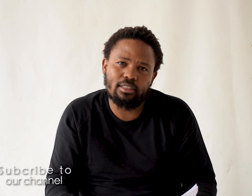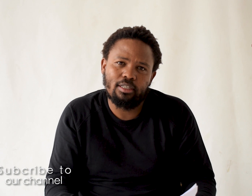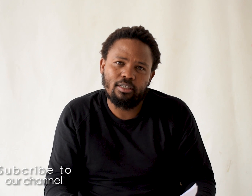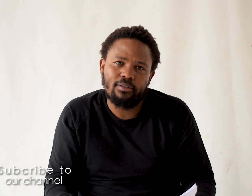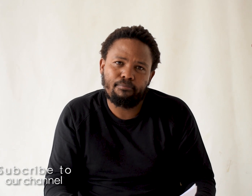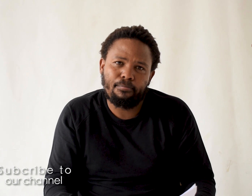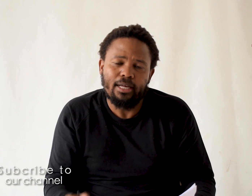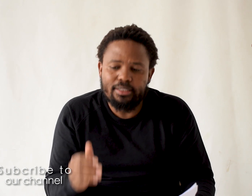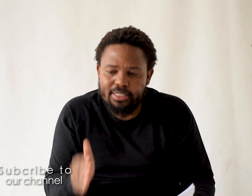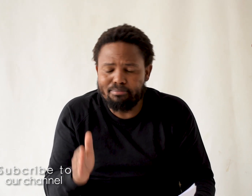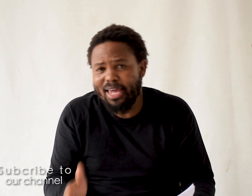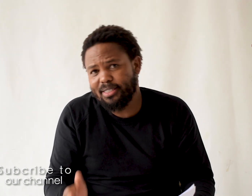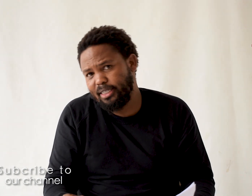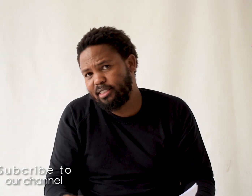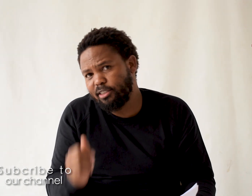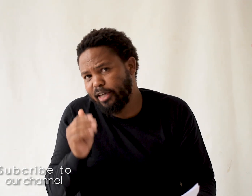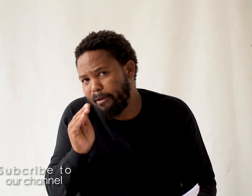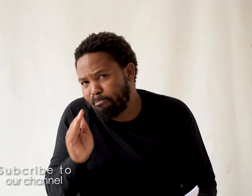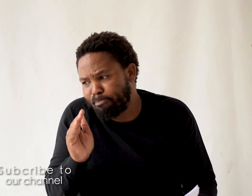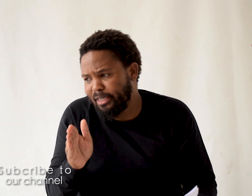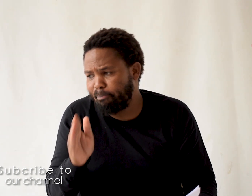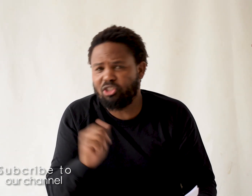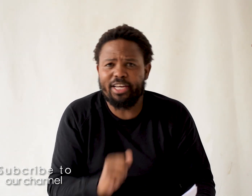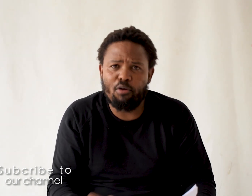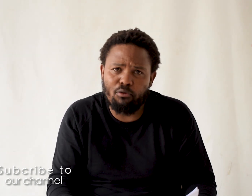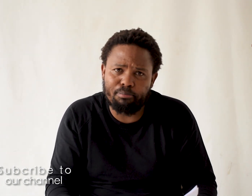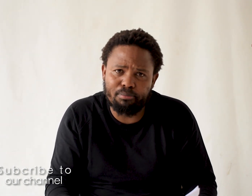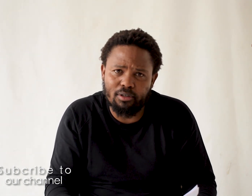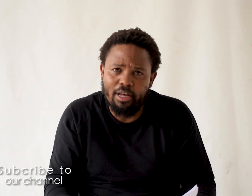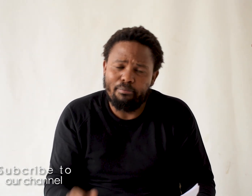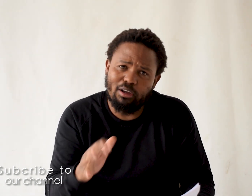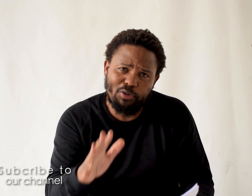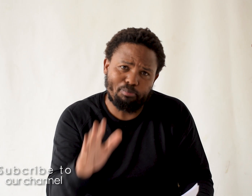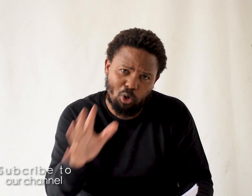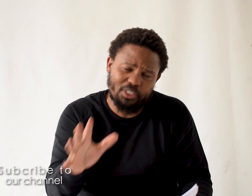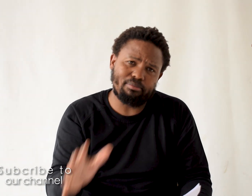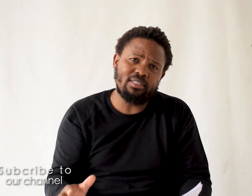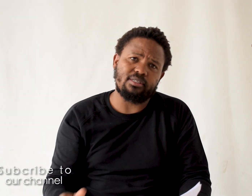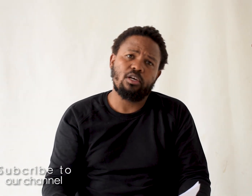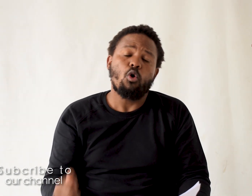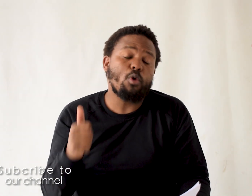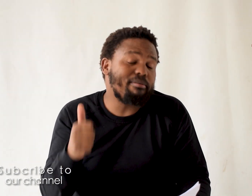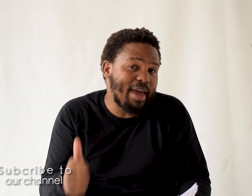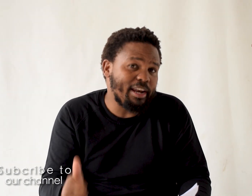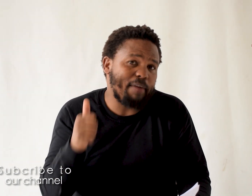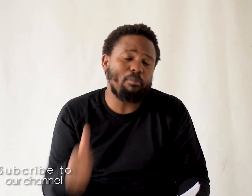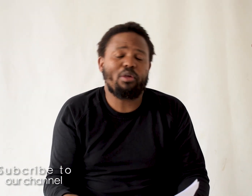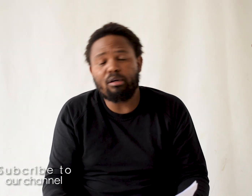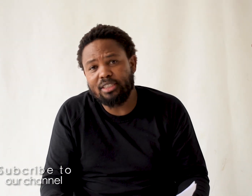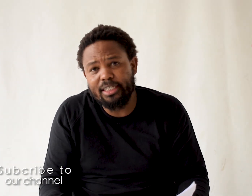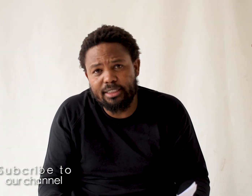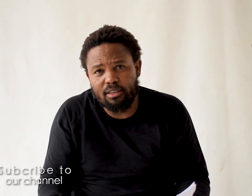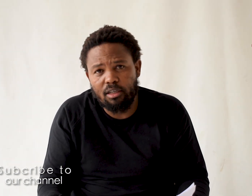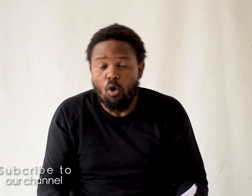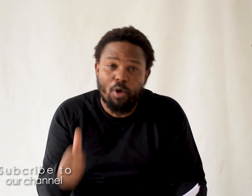land. This makes it such a big betrayal of our people, because it means we remain a people